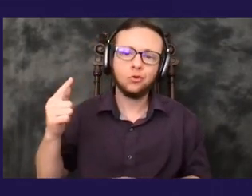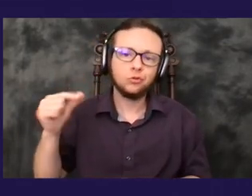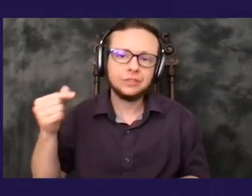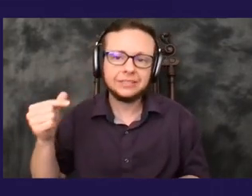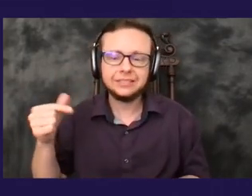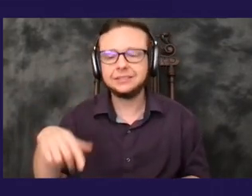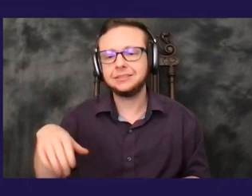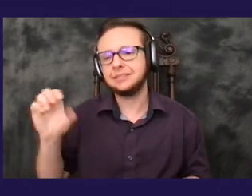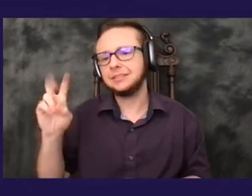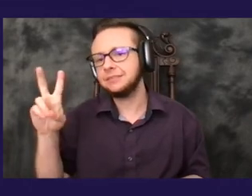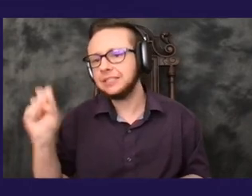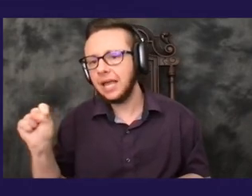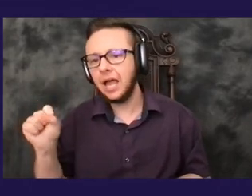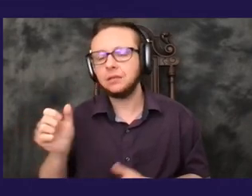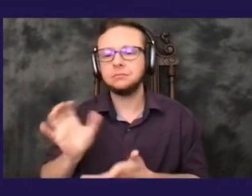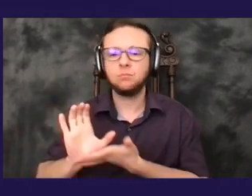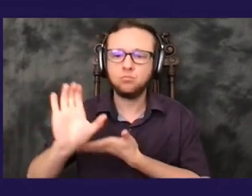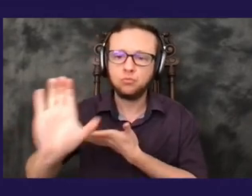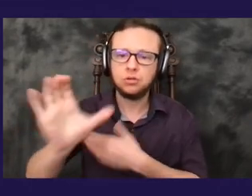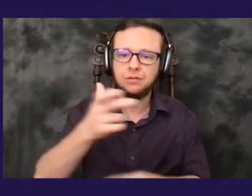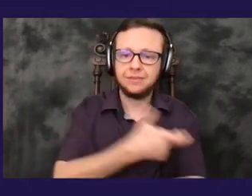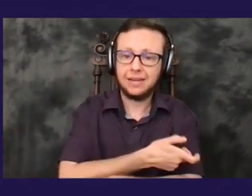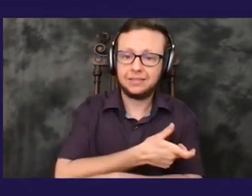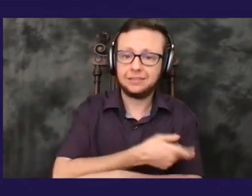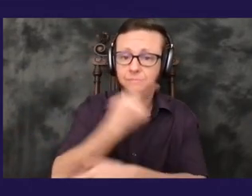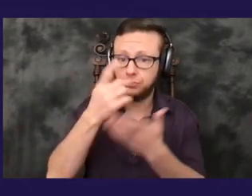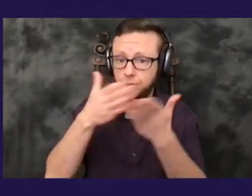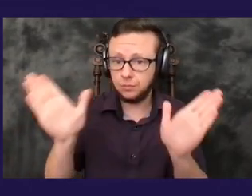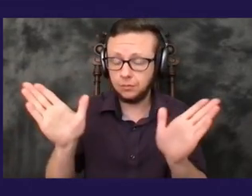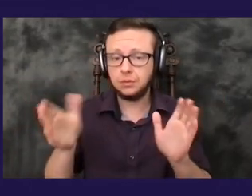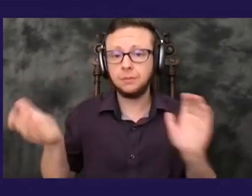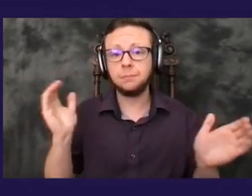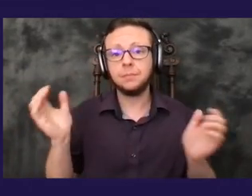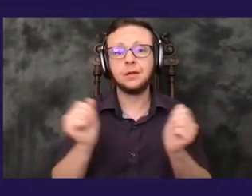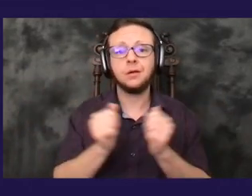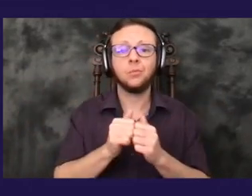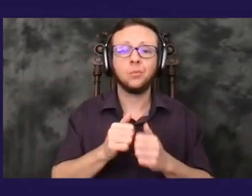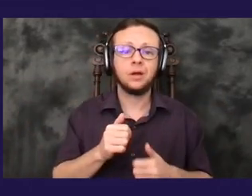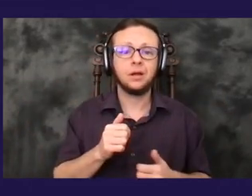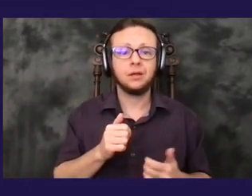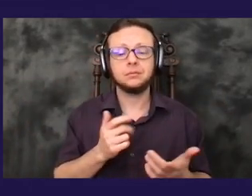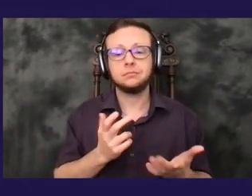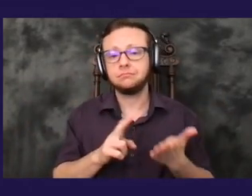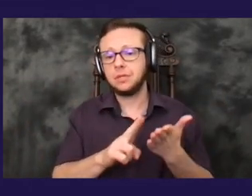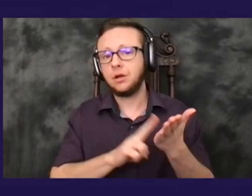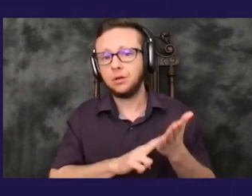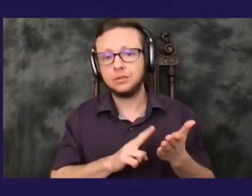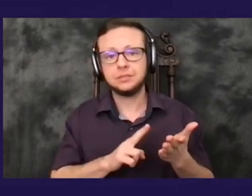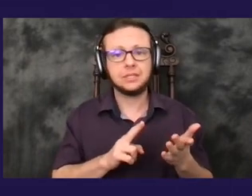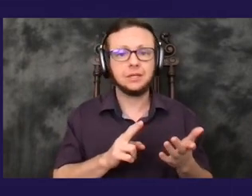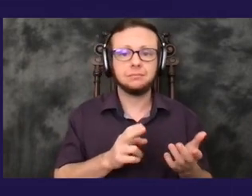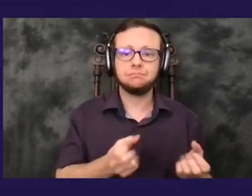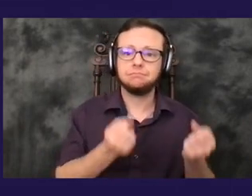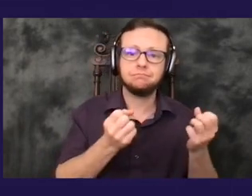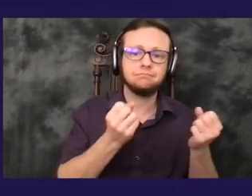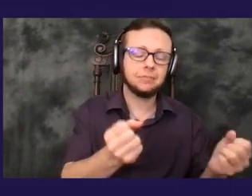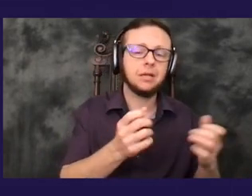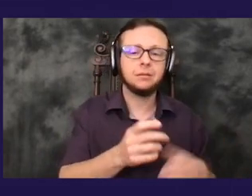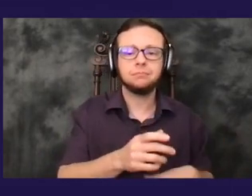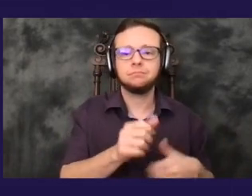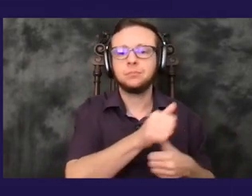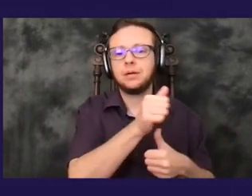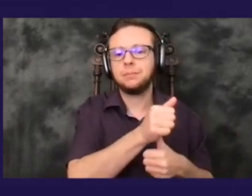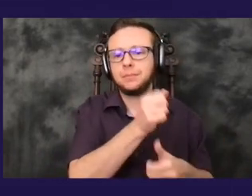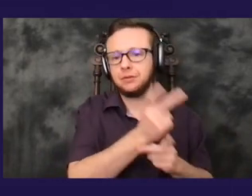vaccines pushed out to the public than it is for us to contract with tens of thousands of primary care practices. But those primary